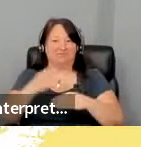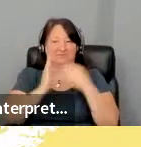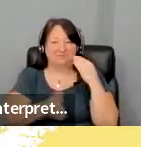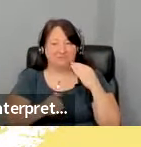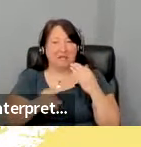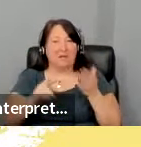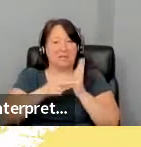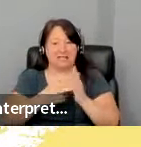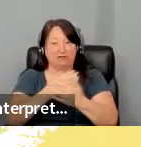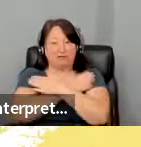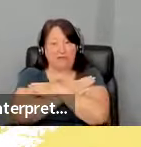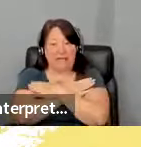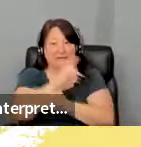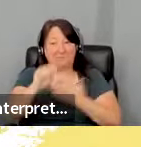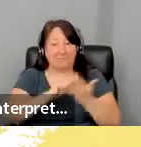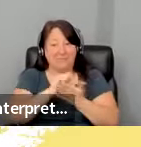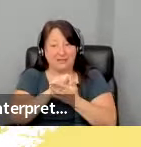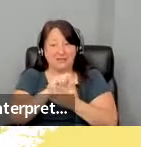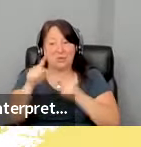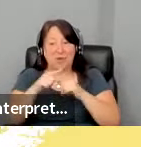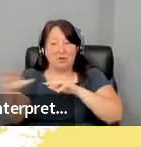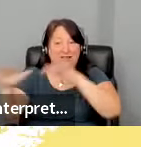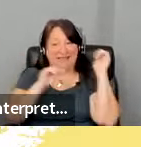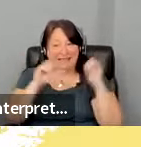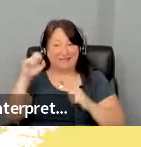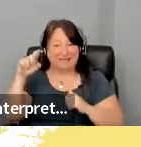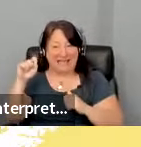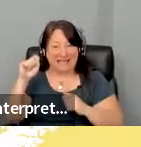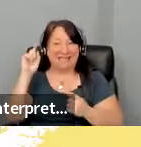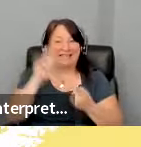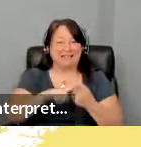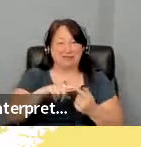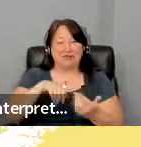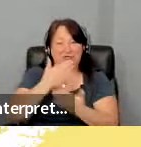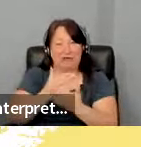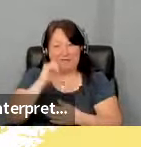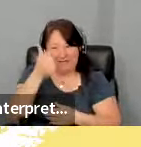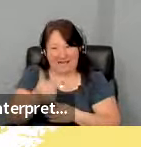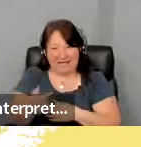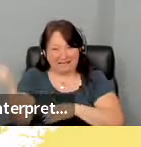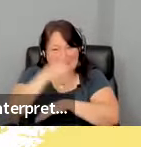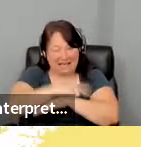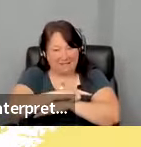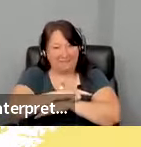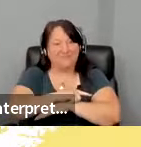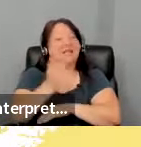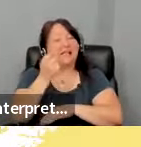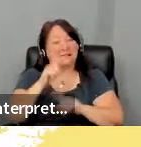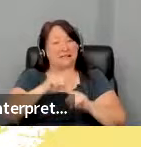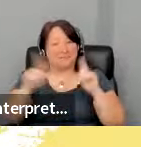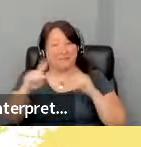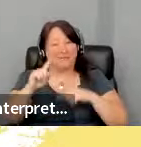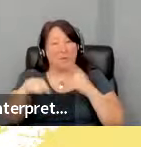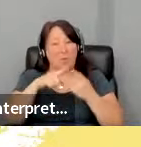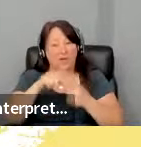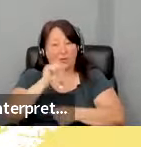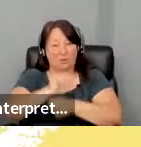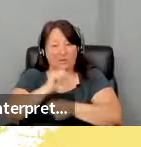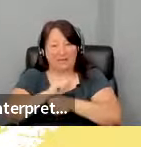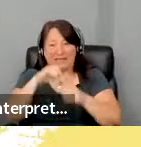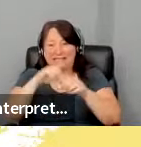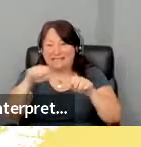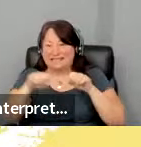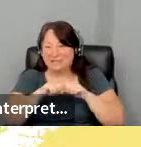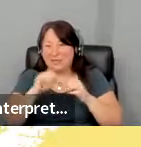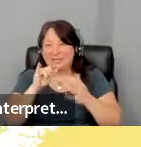rest period is measured from your departure from set until your arrival the next day. This is slightly different than when you're working on in a situation